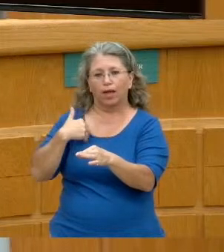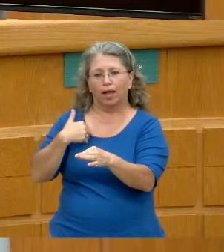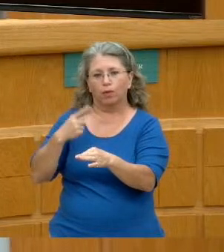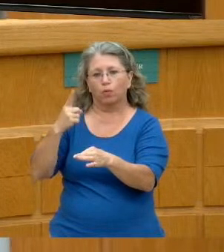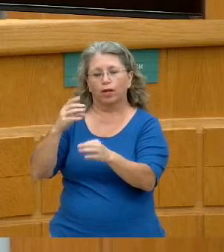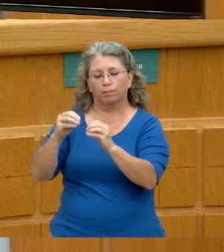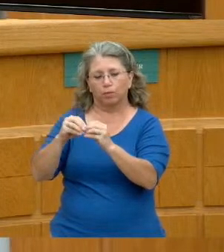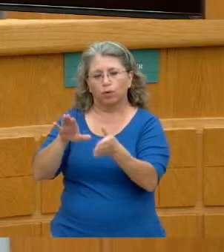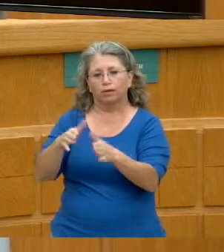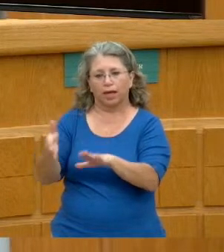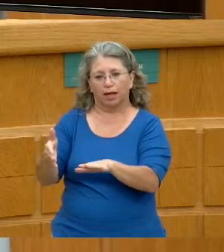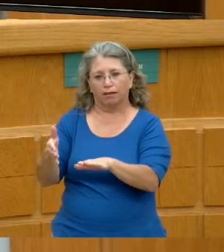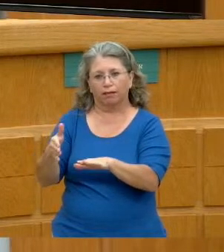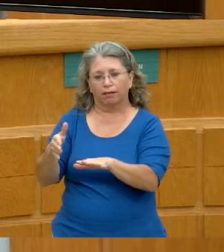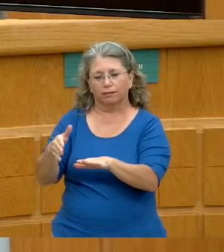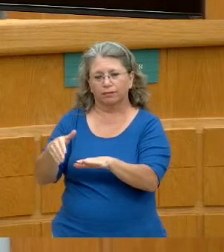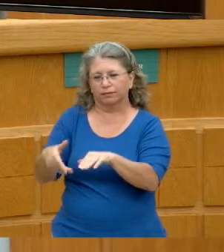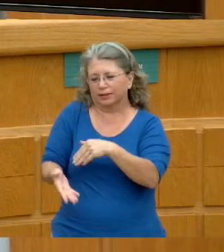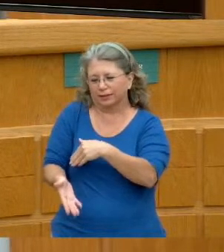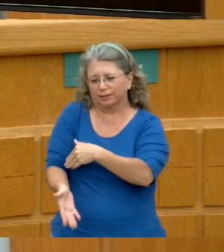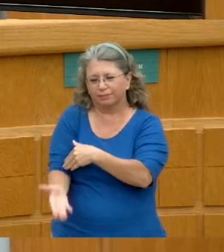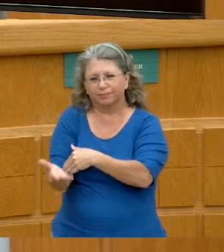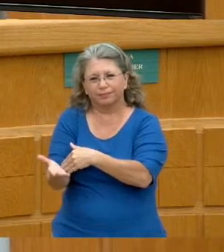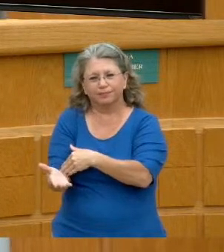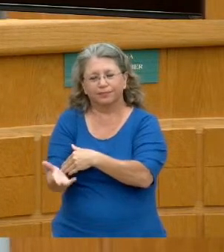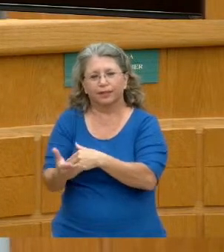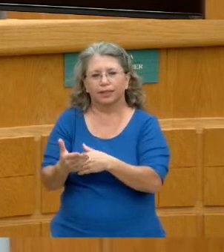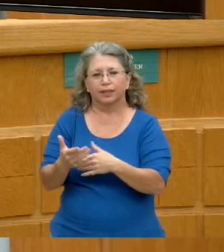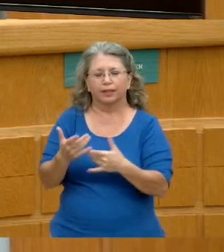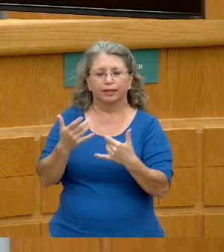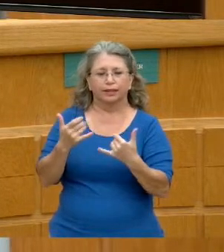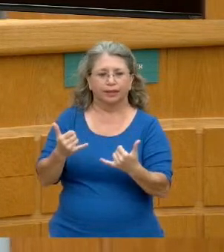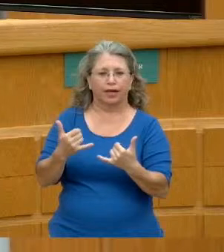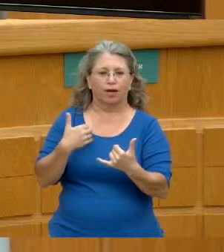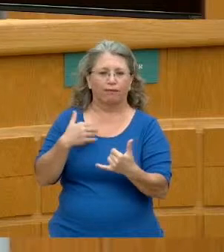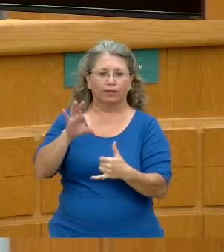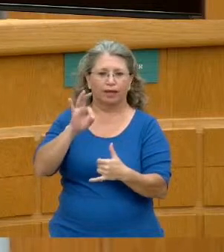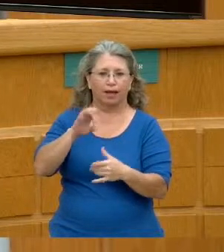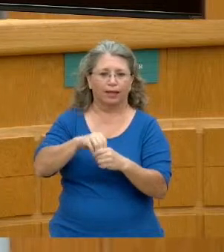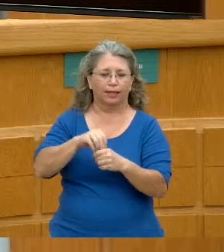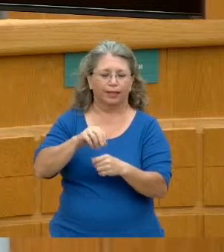and that brings our death total to 9 now in Nueces County.